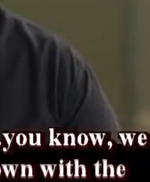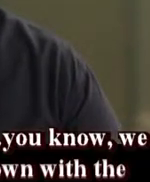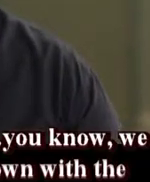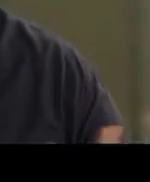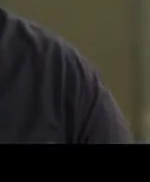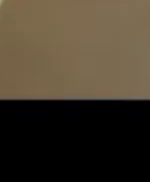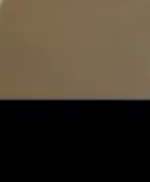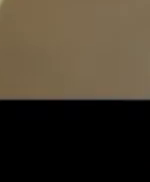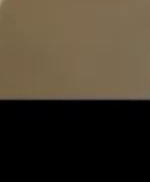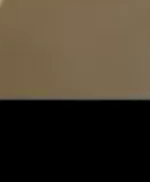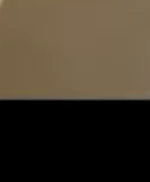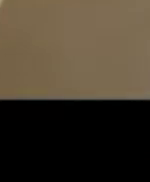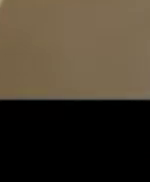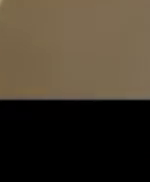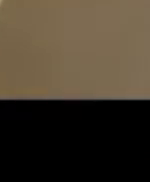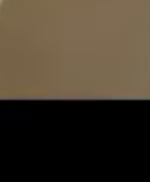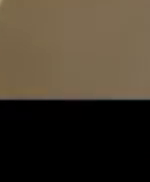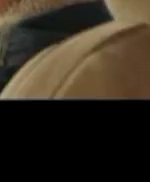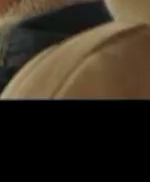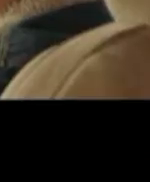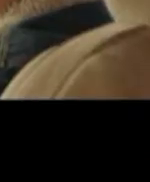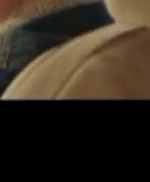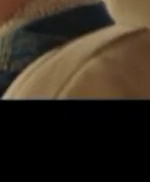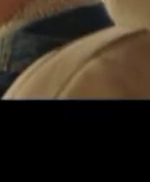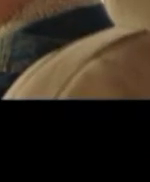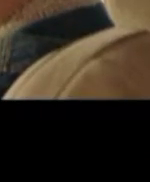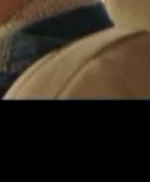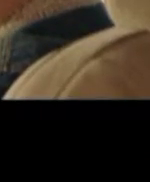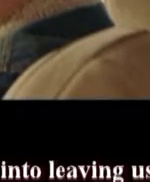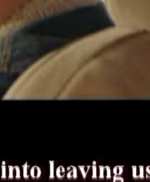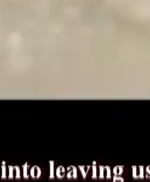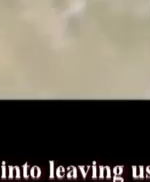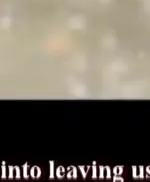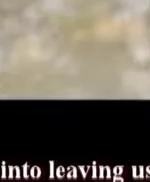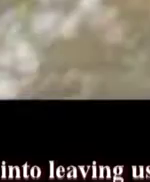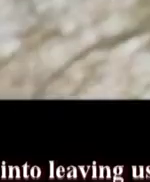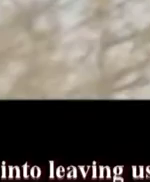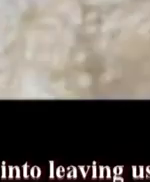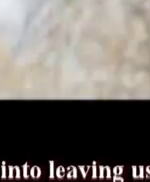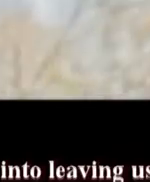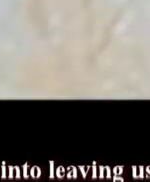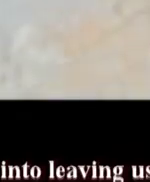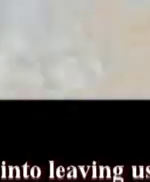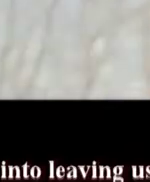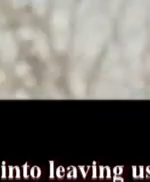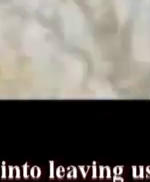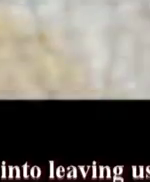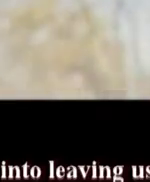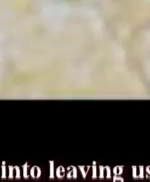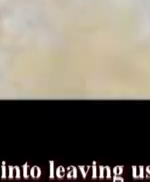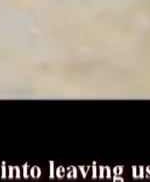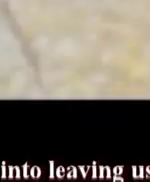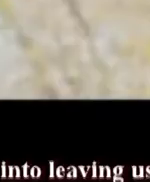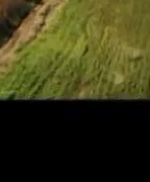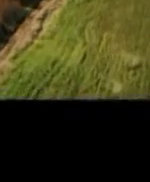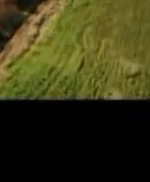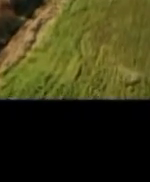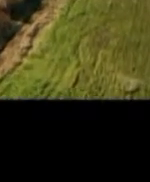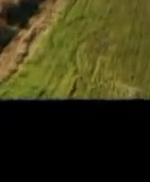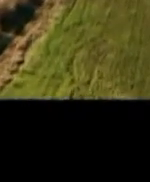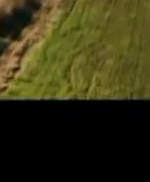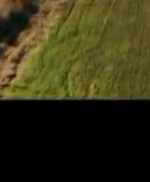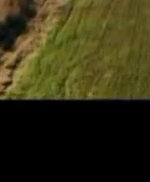hometown with the rest of the family. They still saw my dad as a stable option. I tend to believe she kind of got bullied into leaving us.